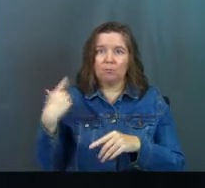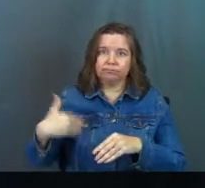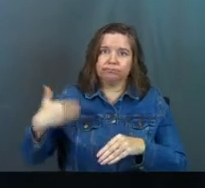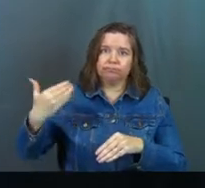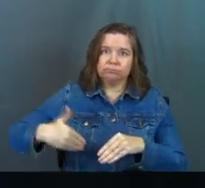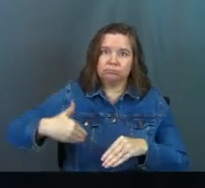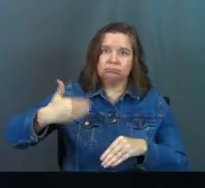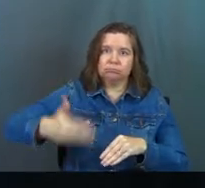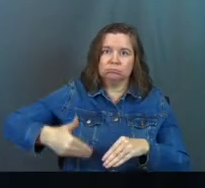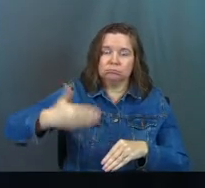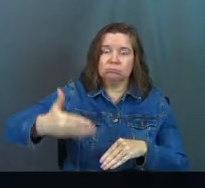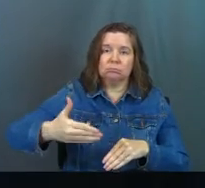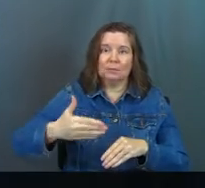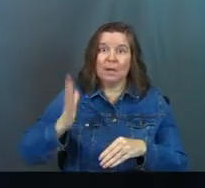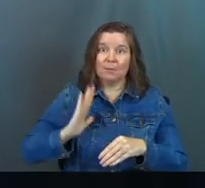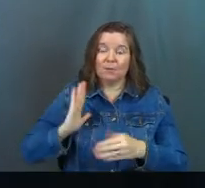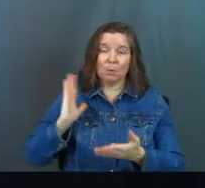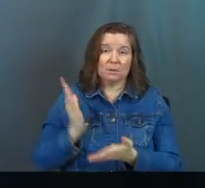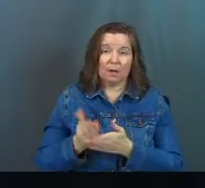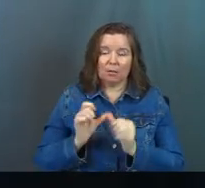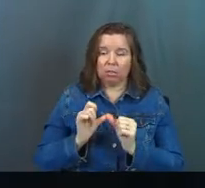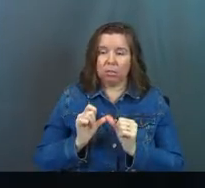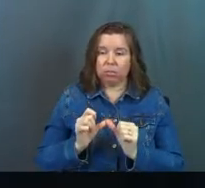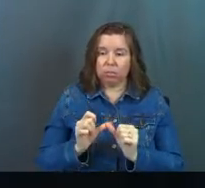And we'd let it go on way too long.